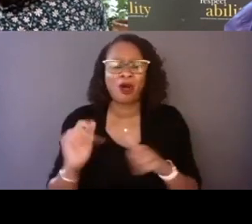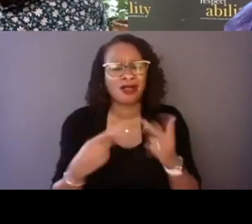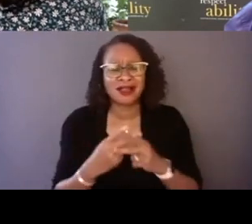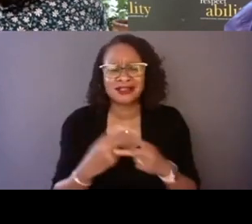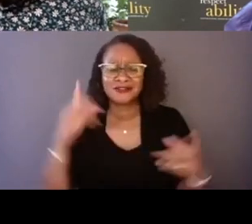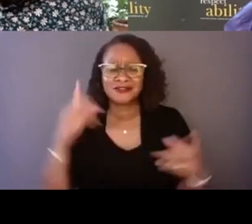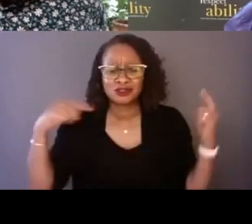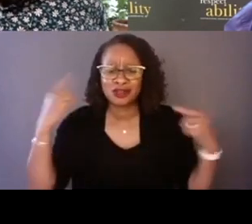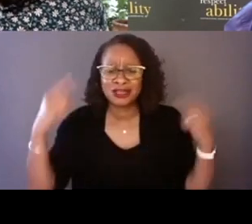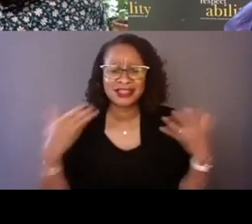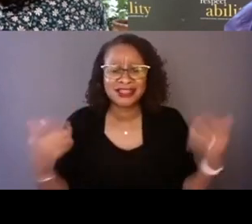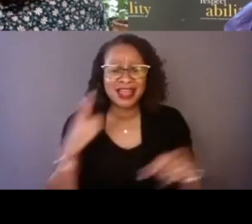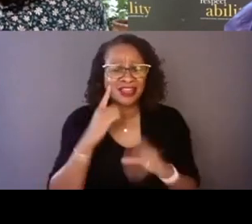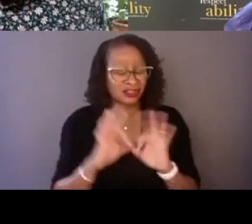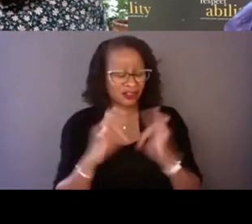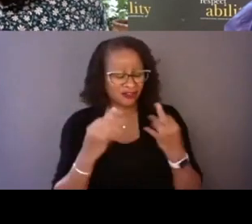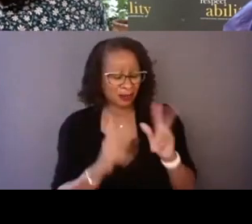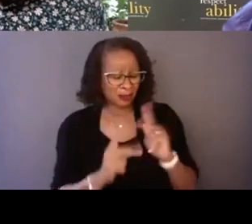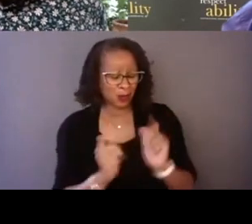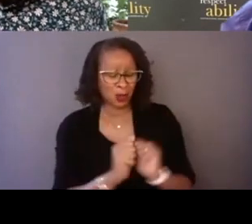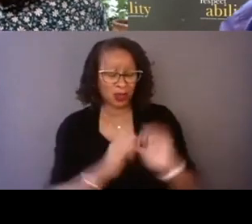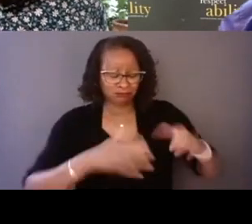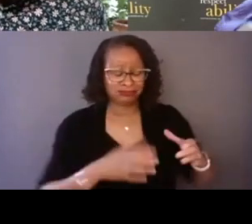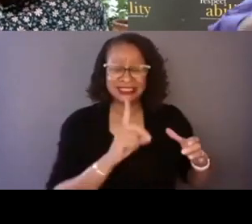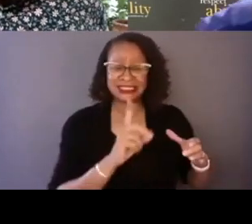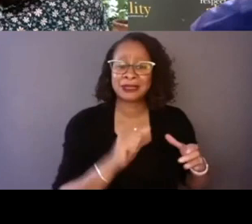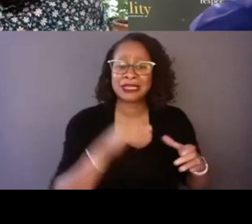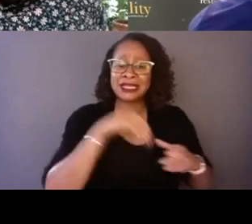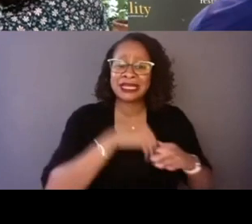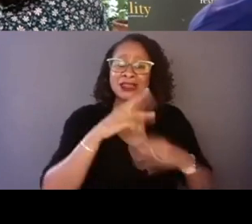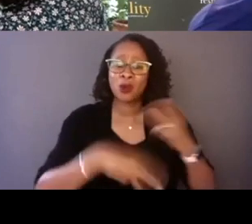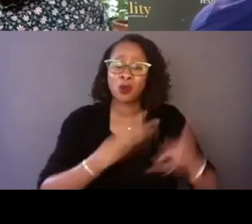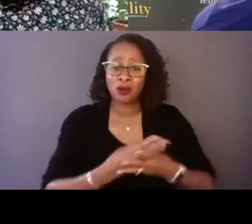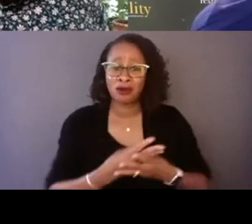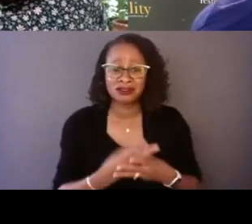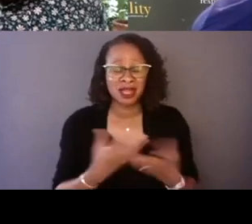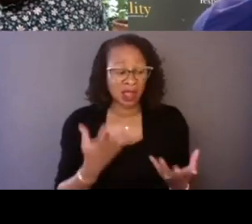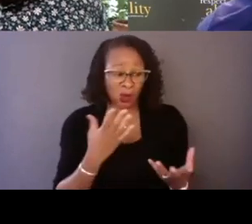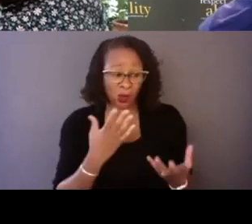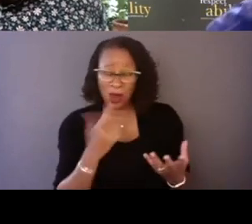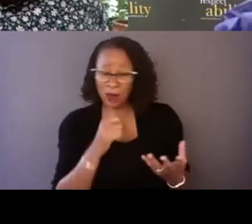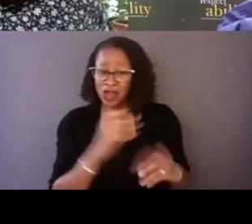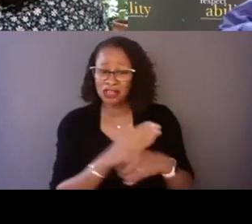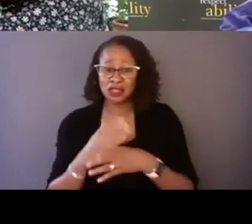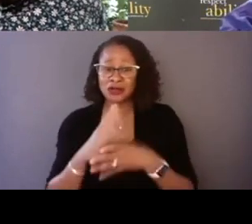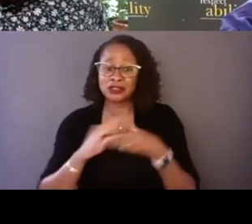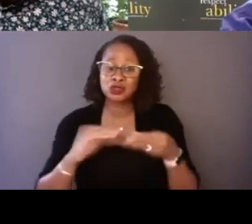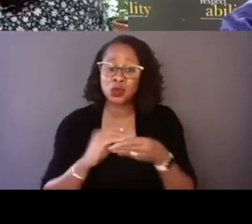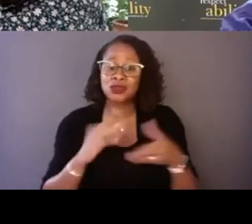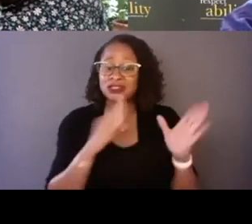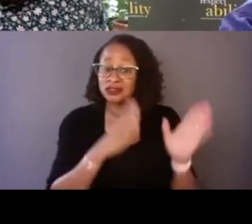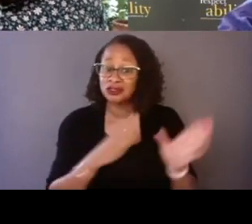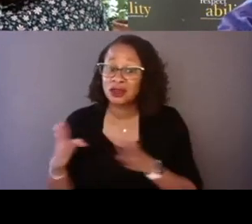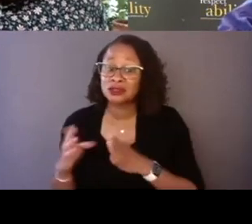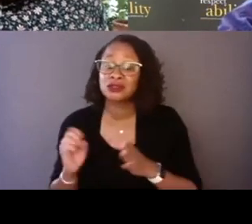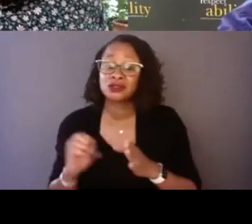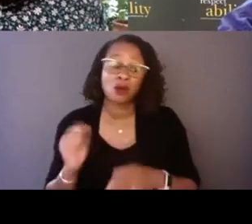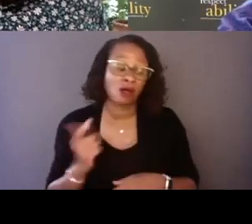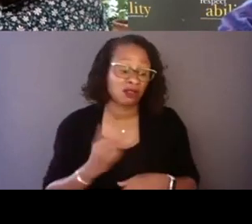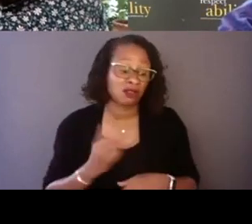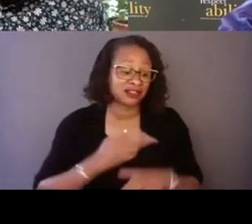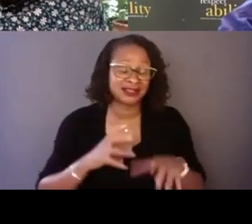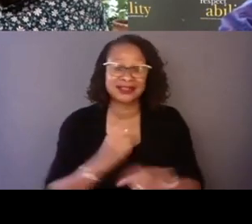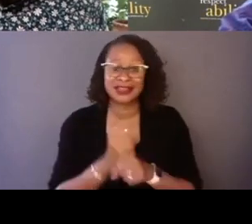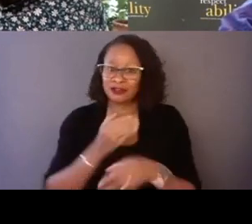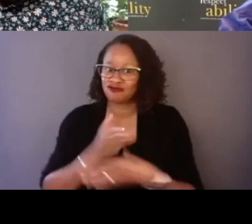a family of people with disabilities around the world. And why aren't we sharing stories and strategies so that all of us can get our